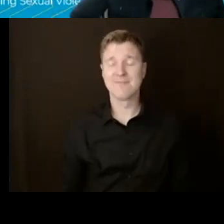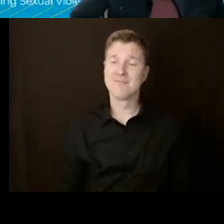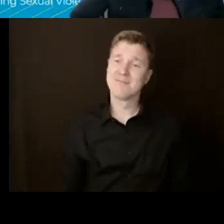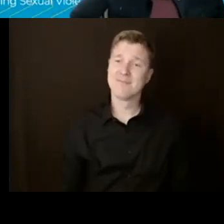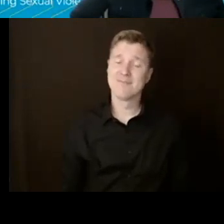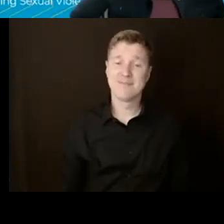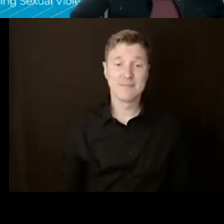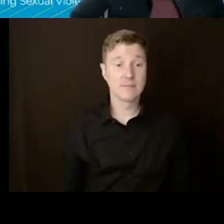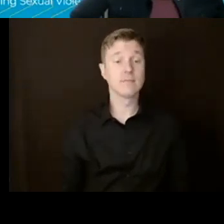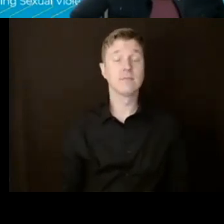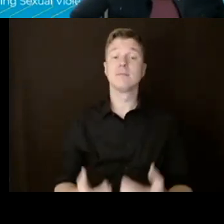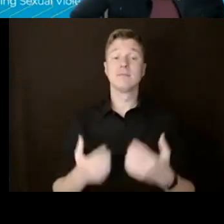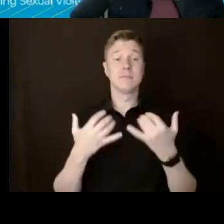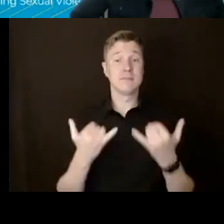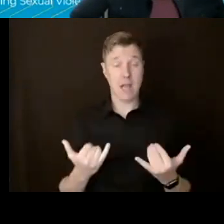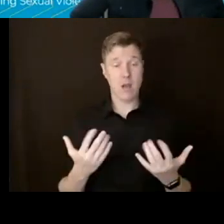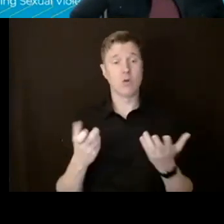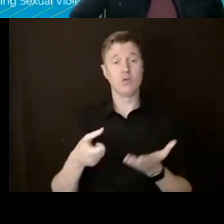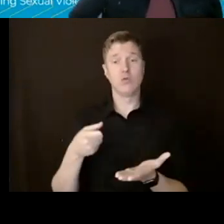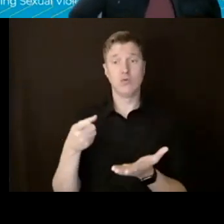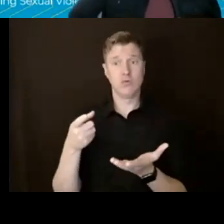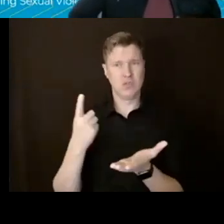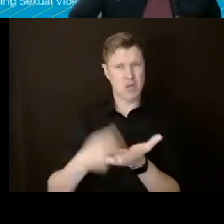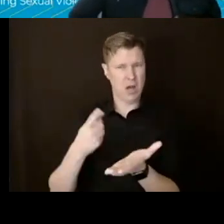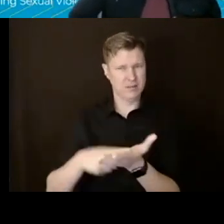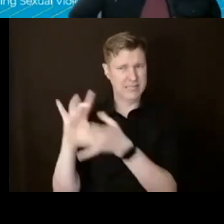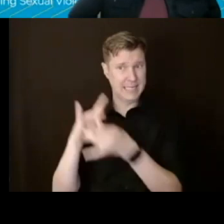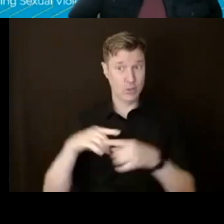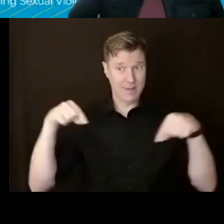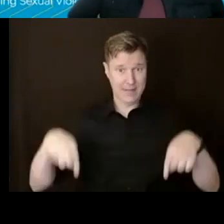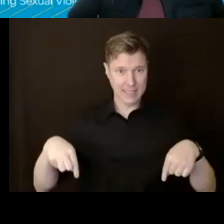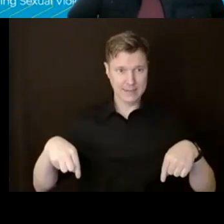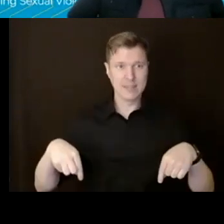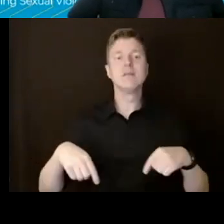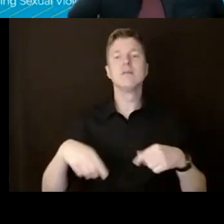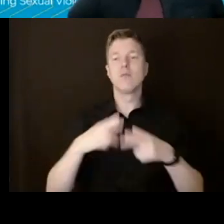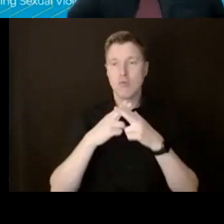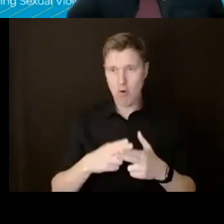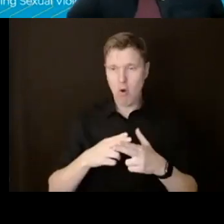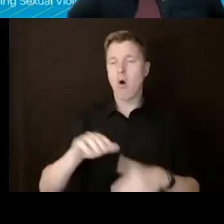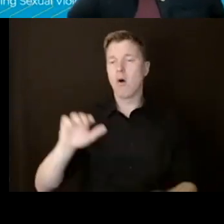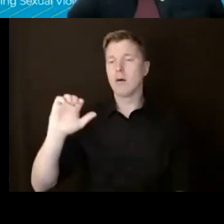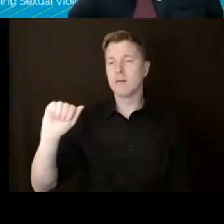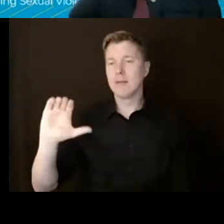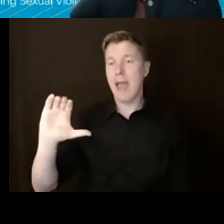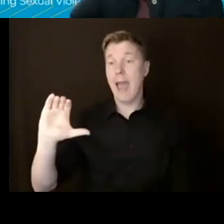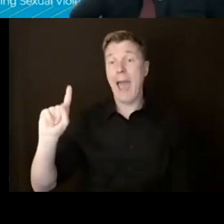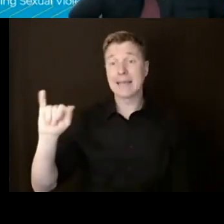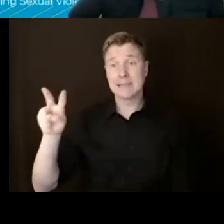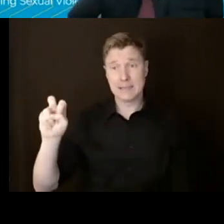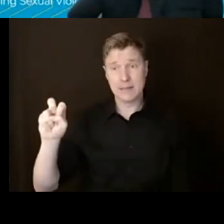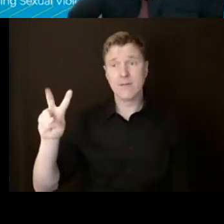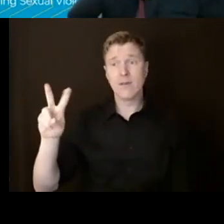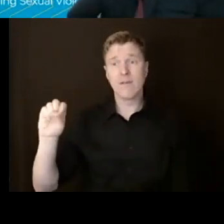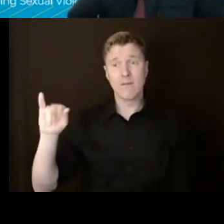the next piece that I want to talk to you about that is connected to this is the notion of active voice, right? Active voice